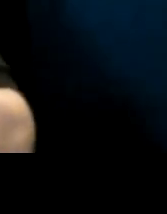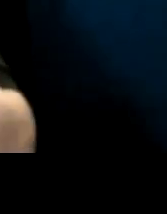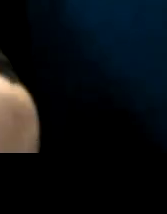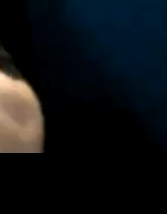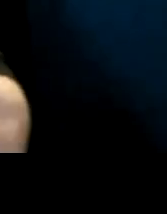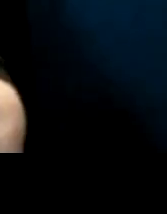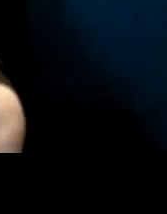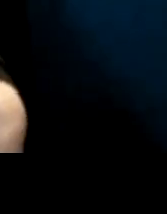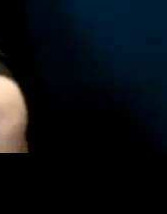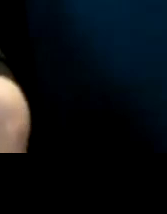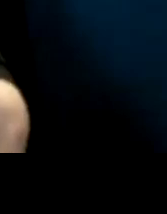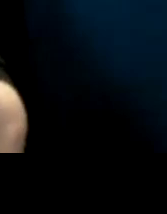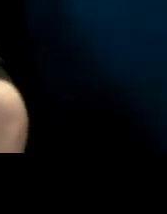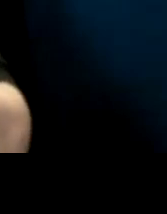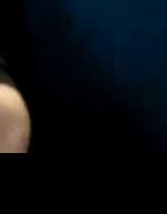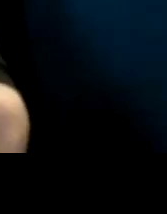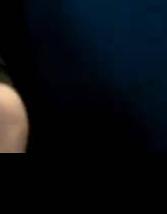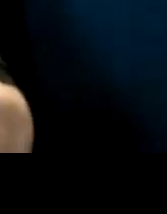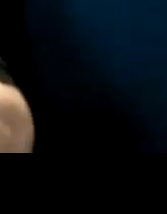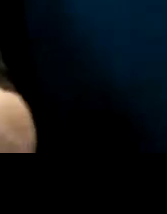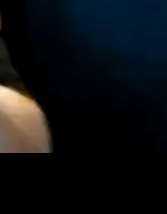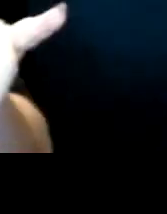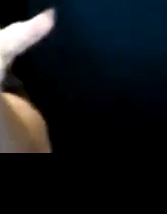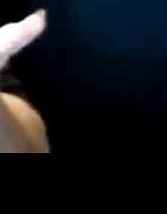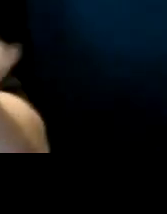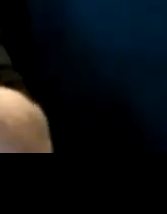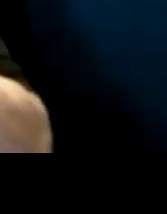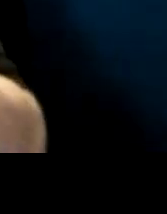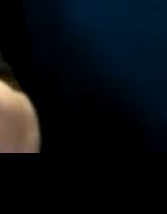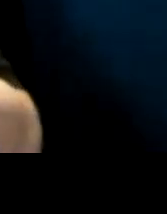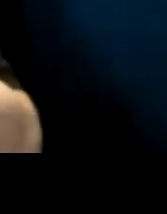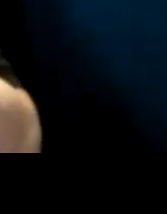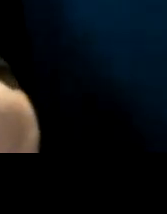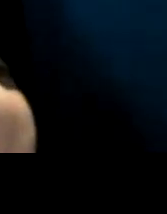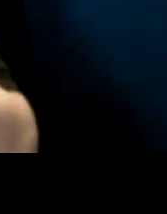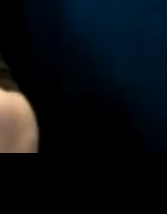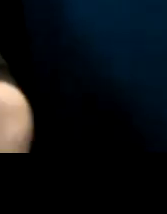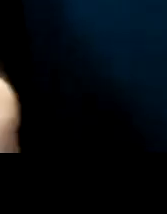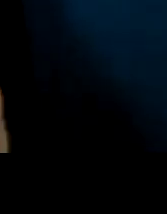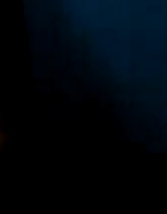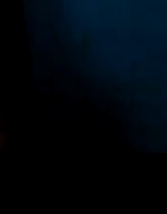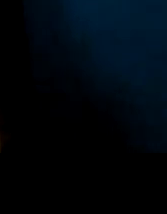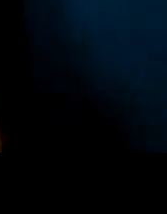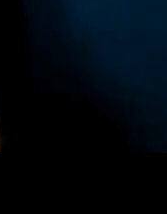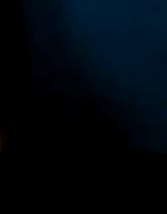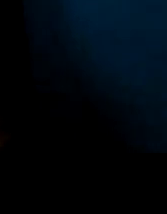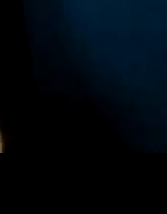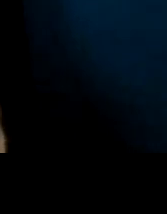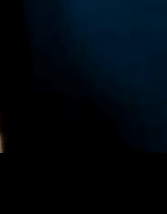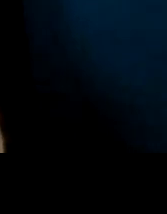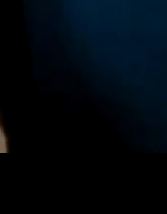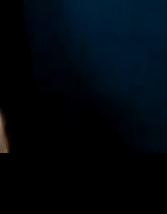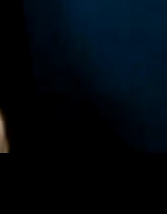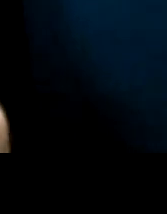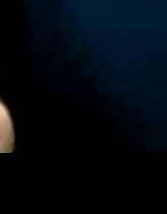of things like, if you don't do X, I'm going to do Y, right? So if